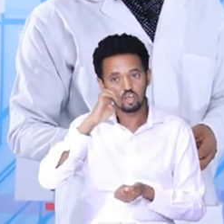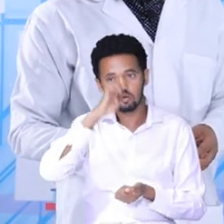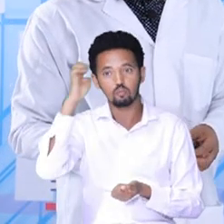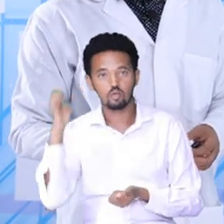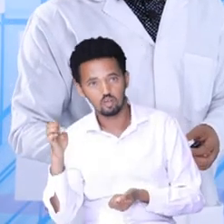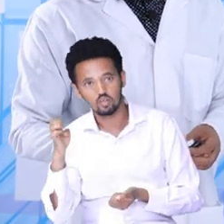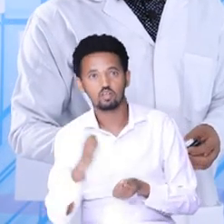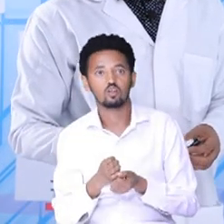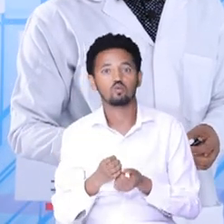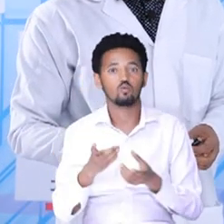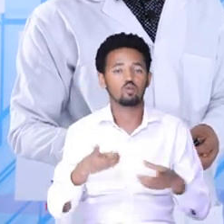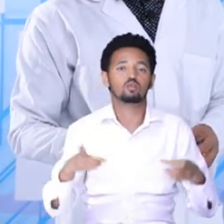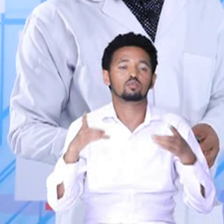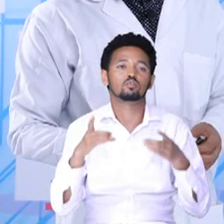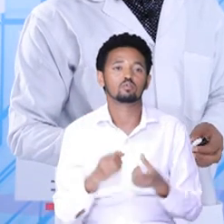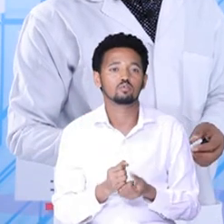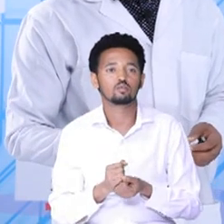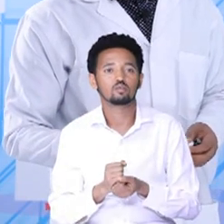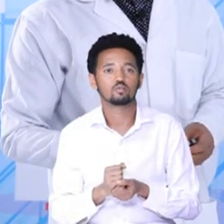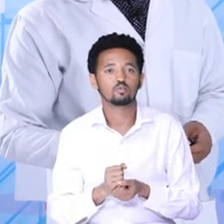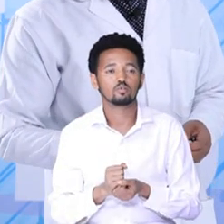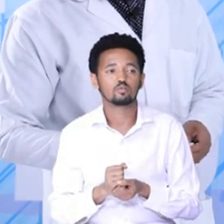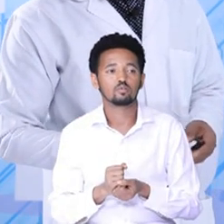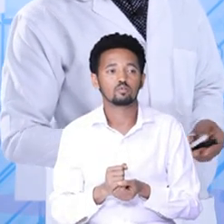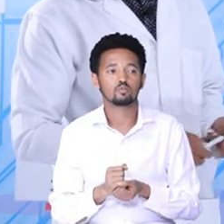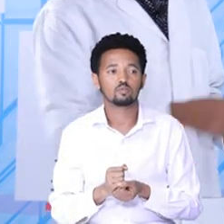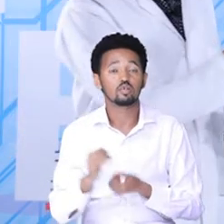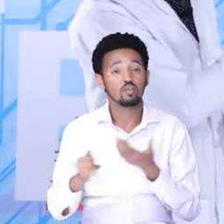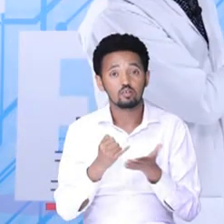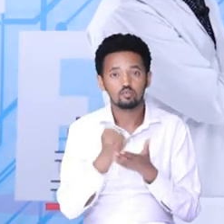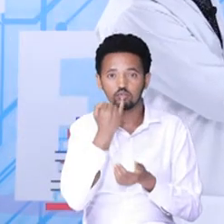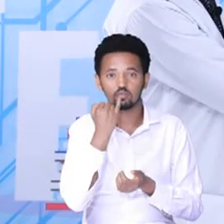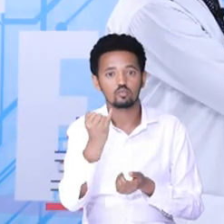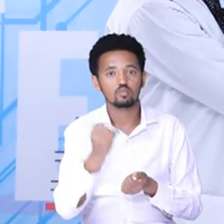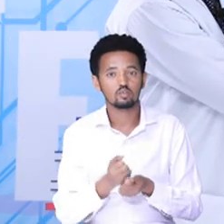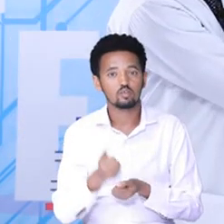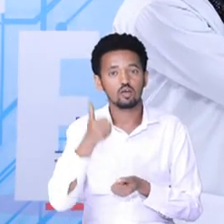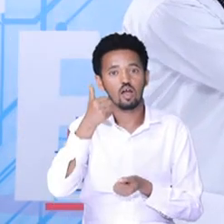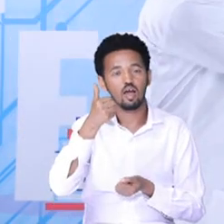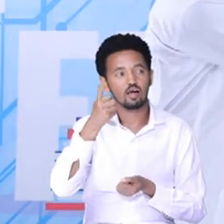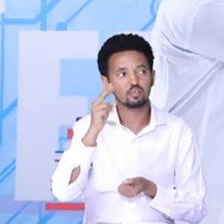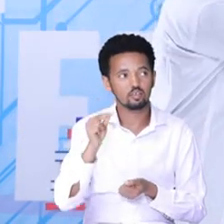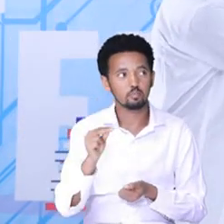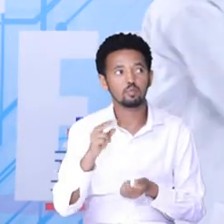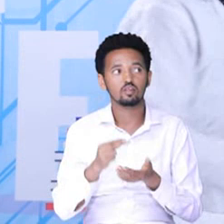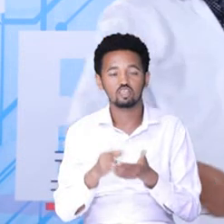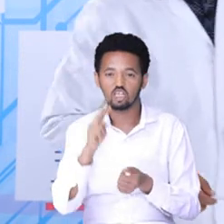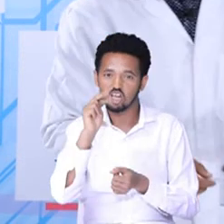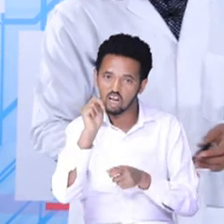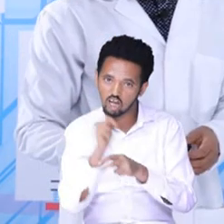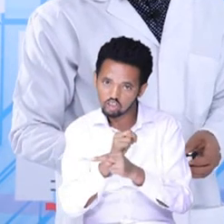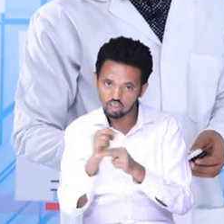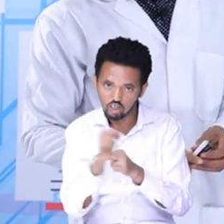colonialism. It is unplanned natural phenomena